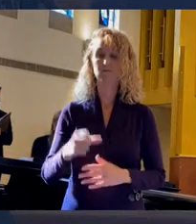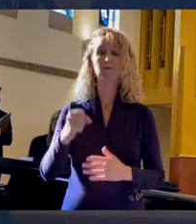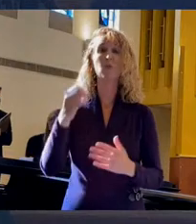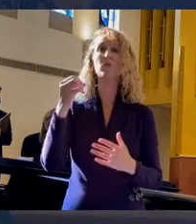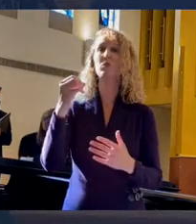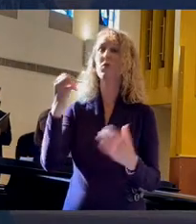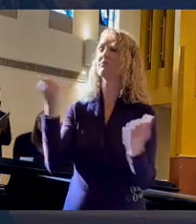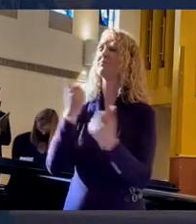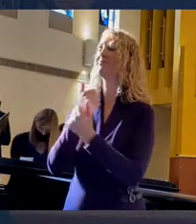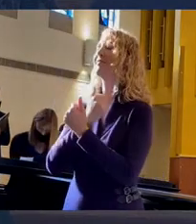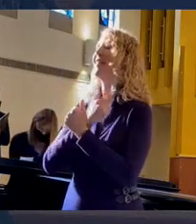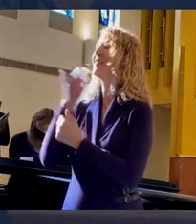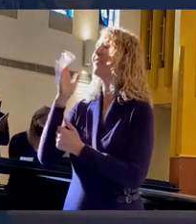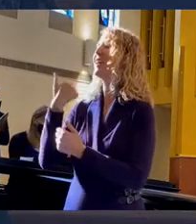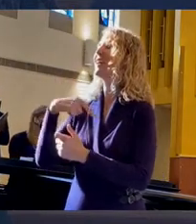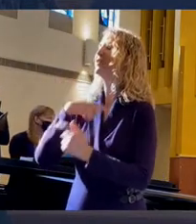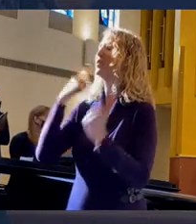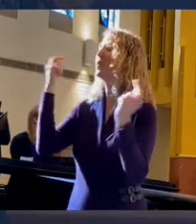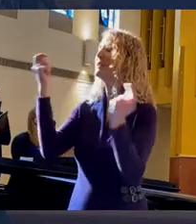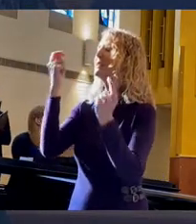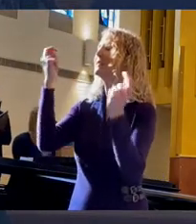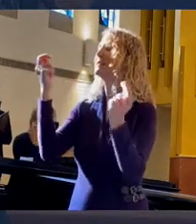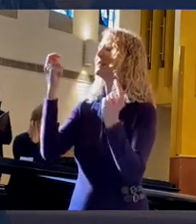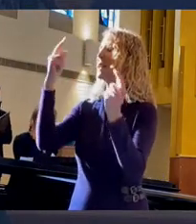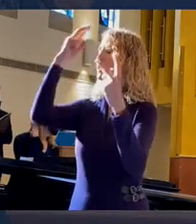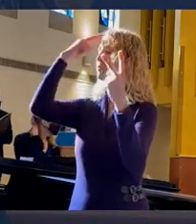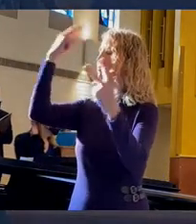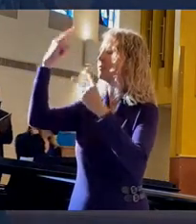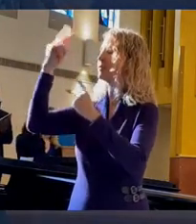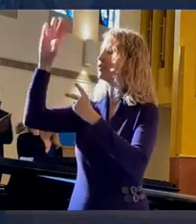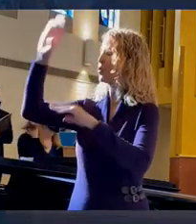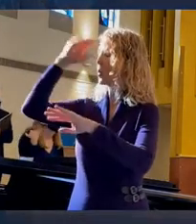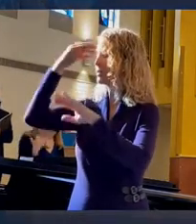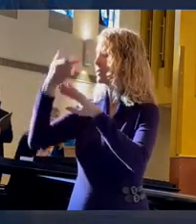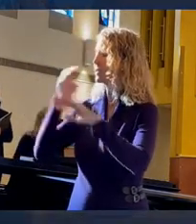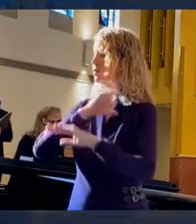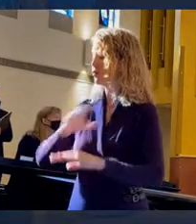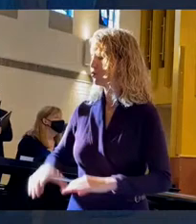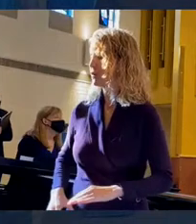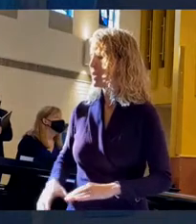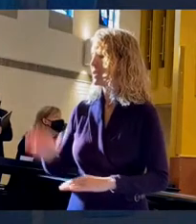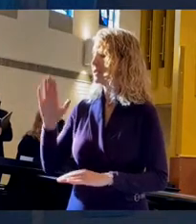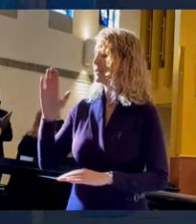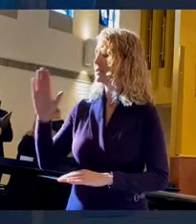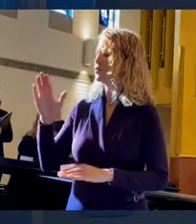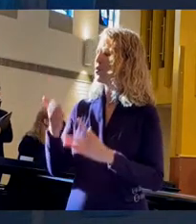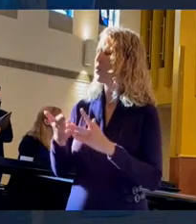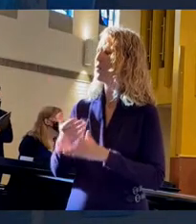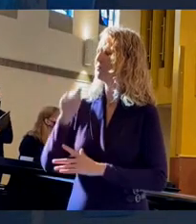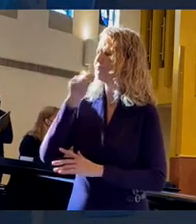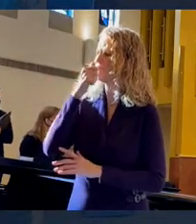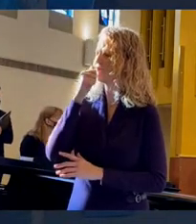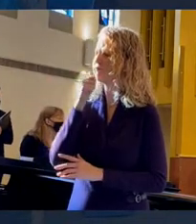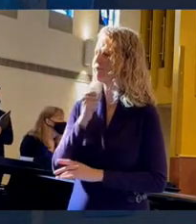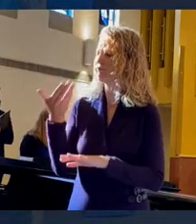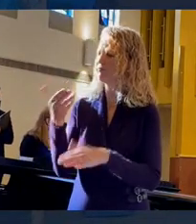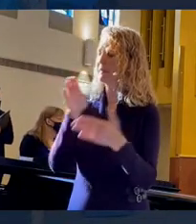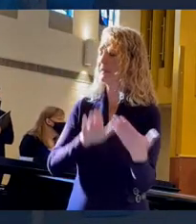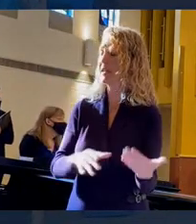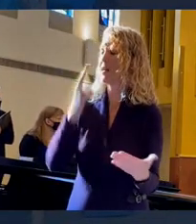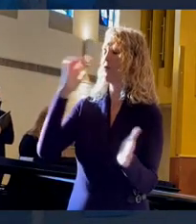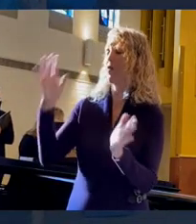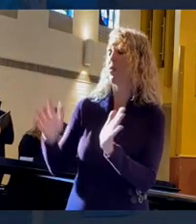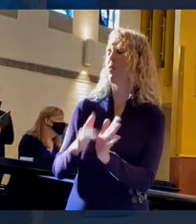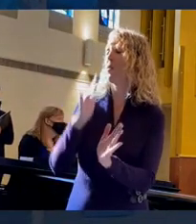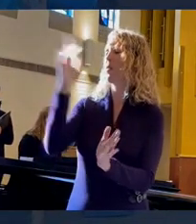Therefore, loving God, as we celebrate the memorial of Christ, your Son, our Savior, whom you led through his passion and death on the cross to the